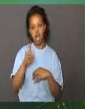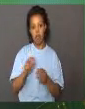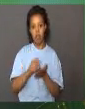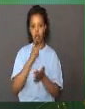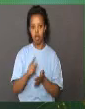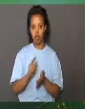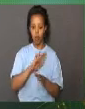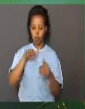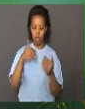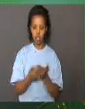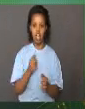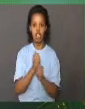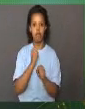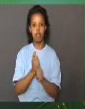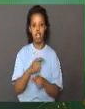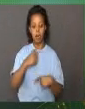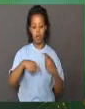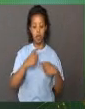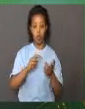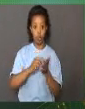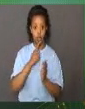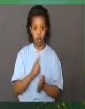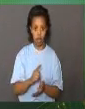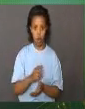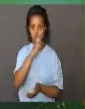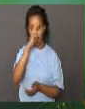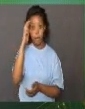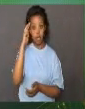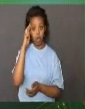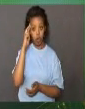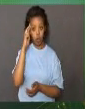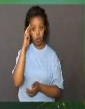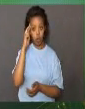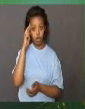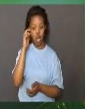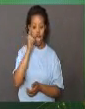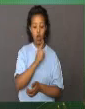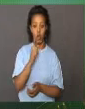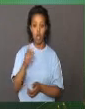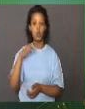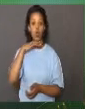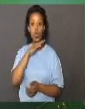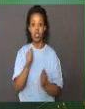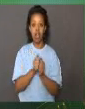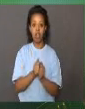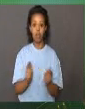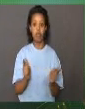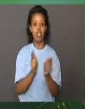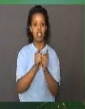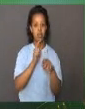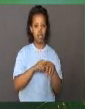the manufacturing process, because contamination by